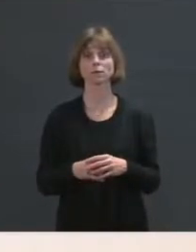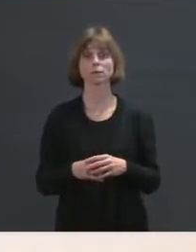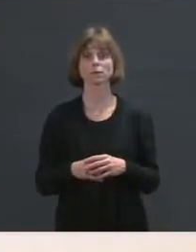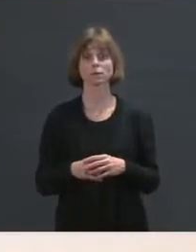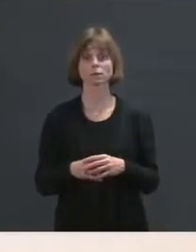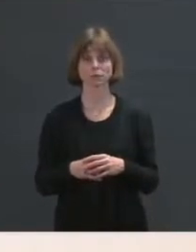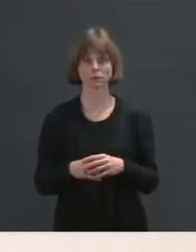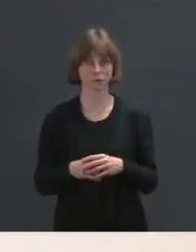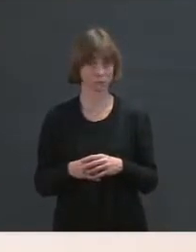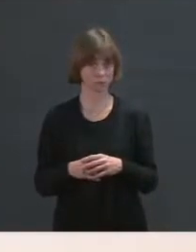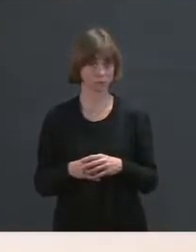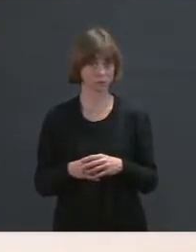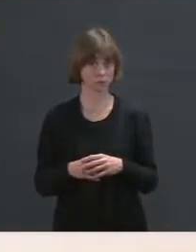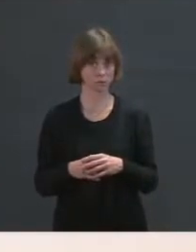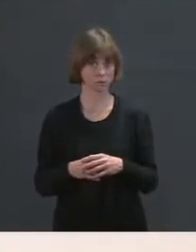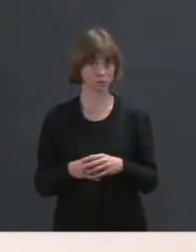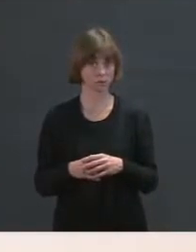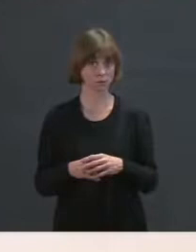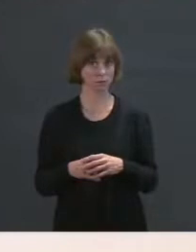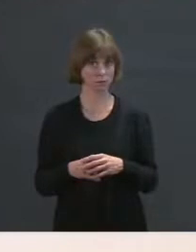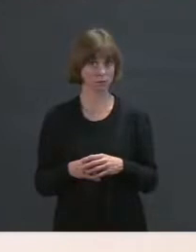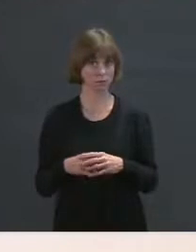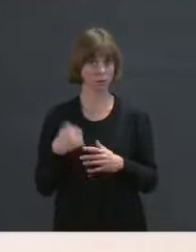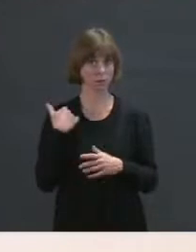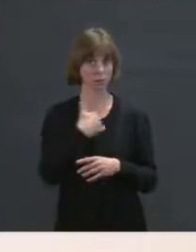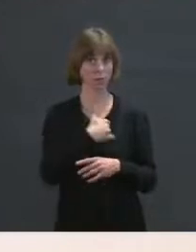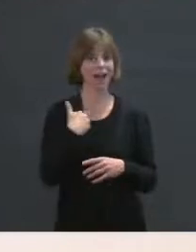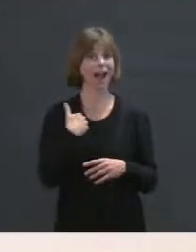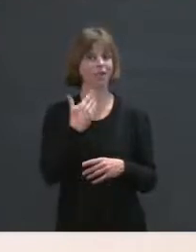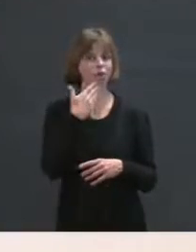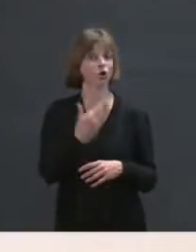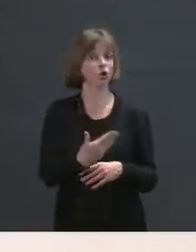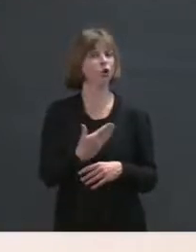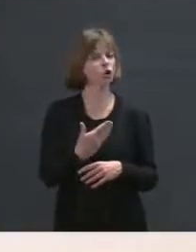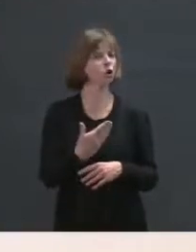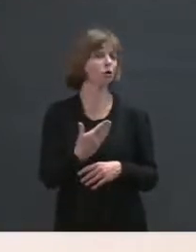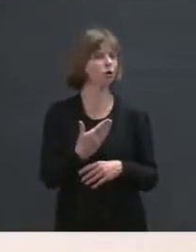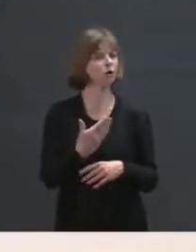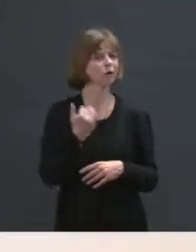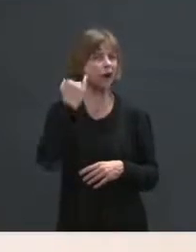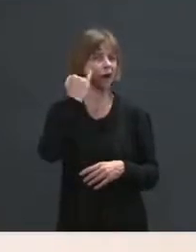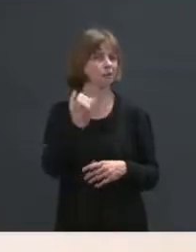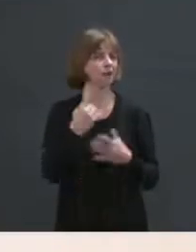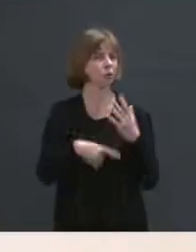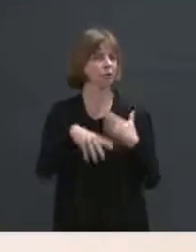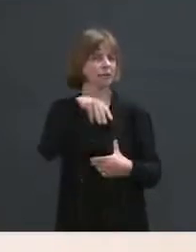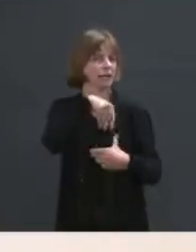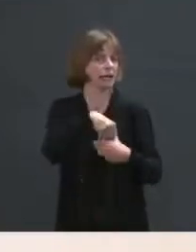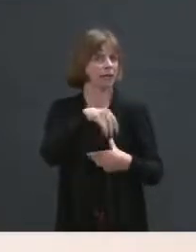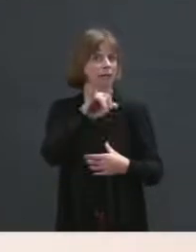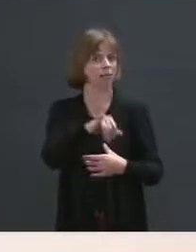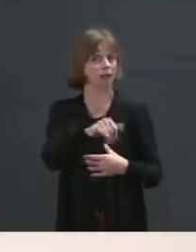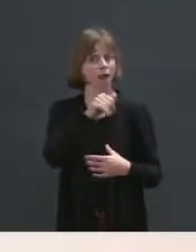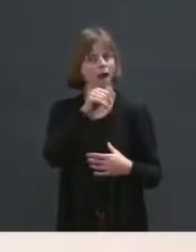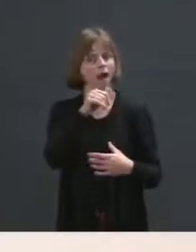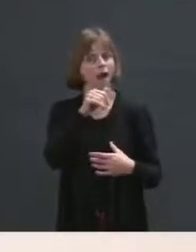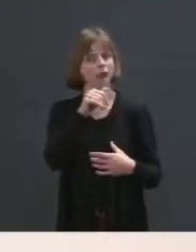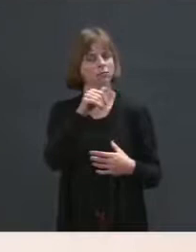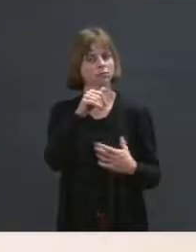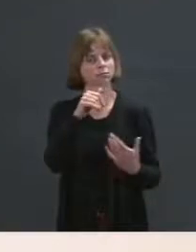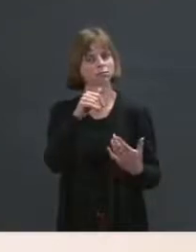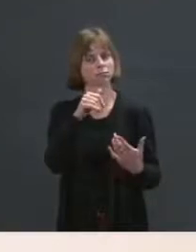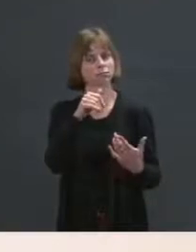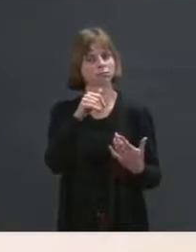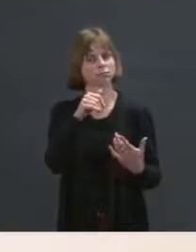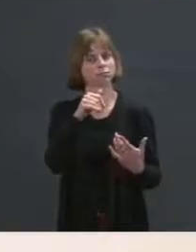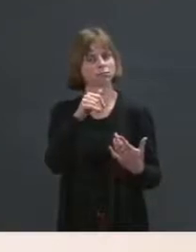We have a pretty good idea of what's in the declassified report or when it comes out, because many elements of it leaked 2 years ago when